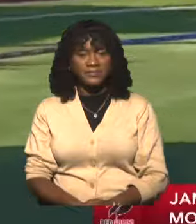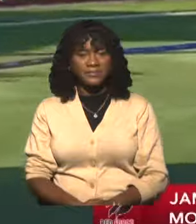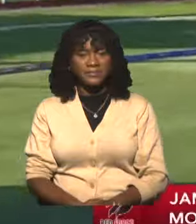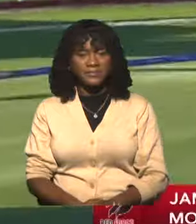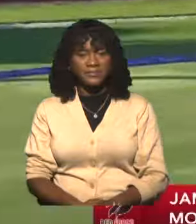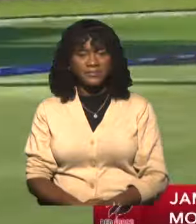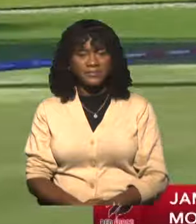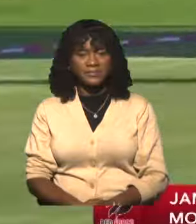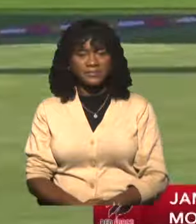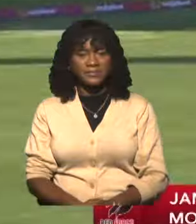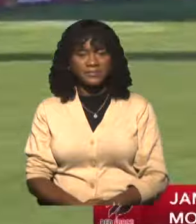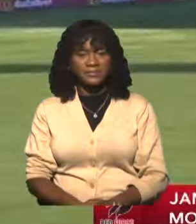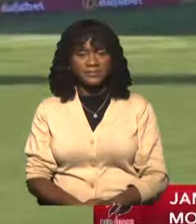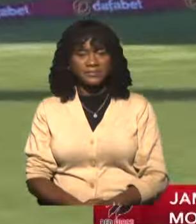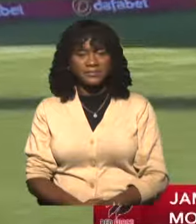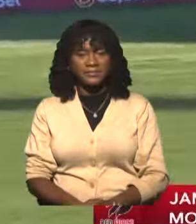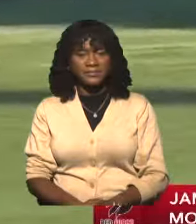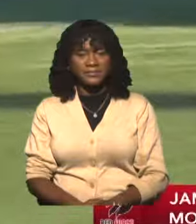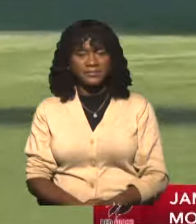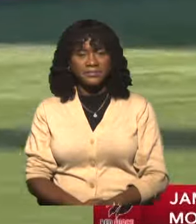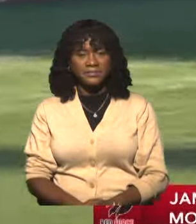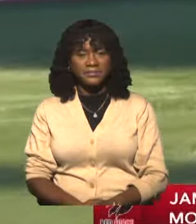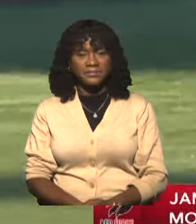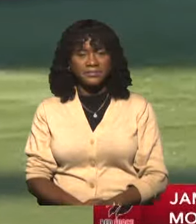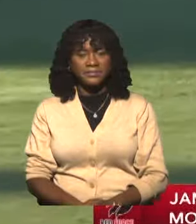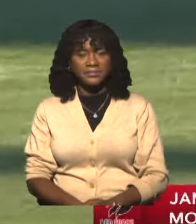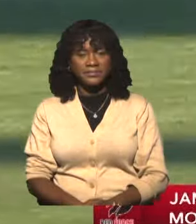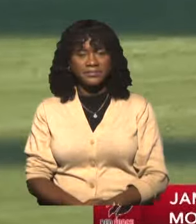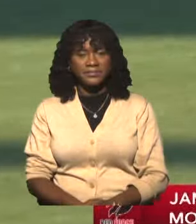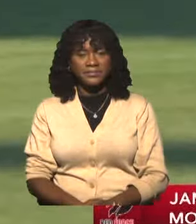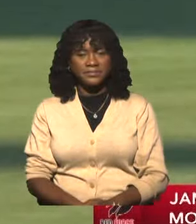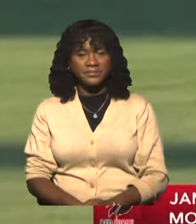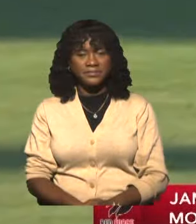Slapped, and it should be taken. Simple catch presented.